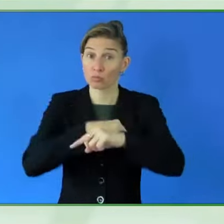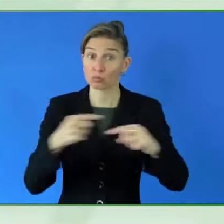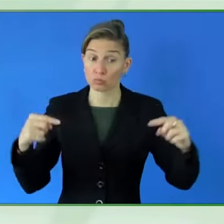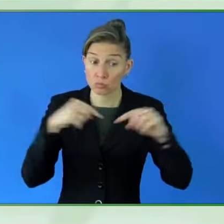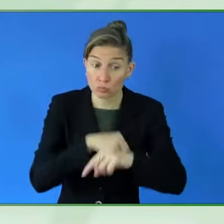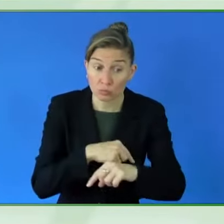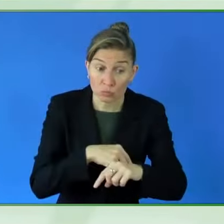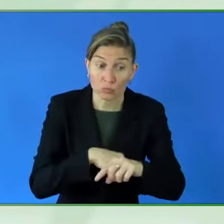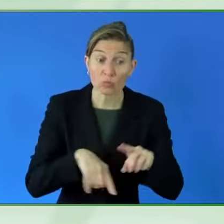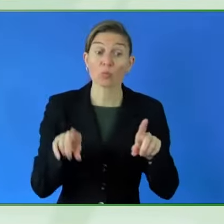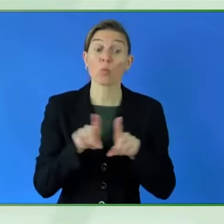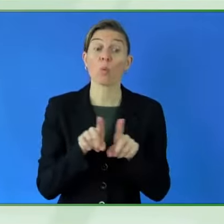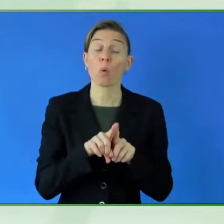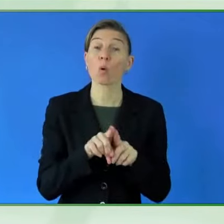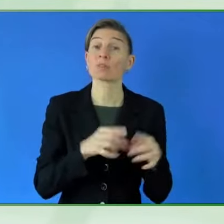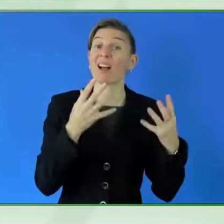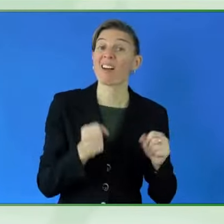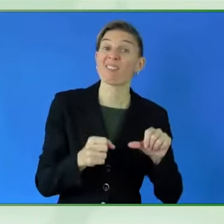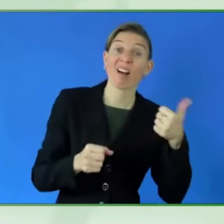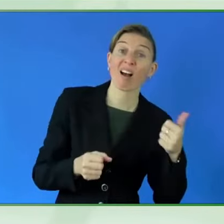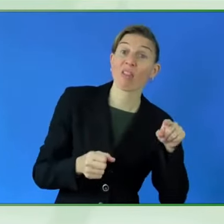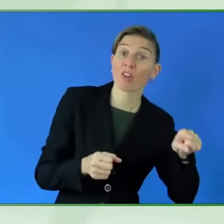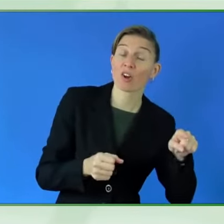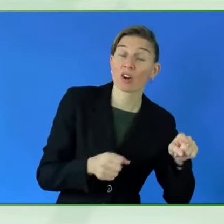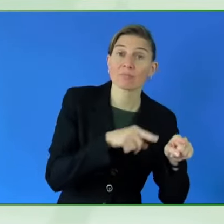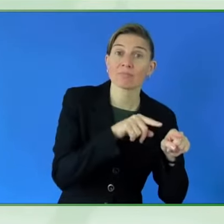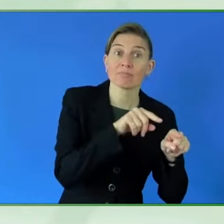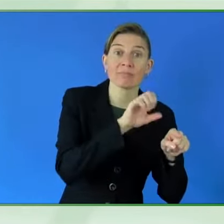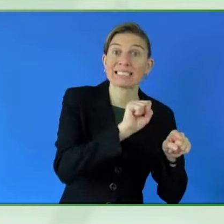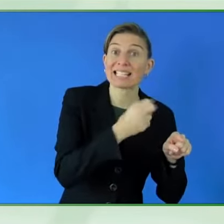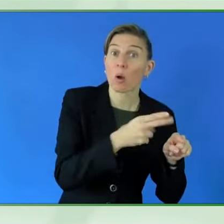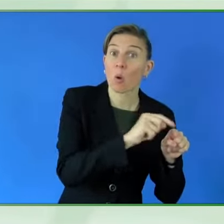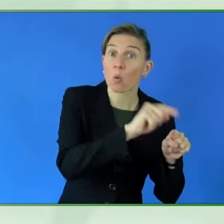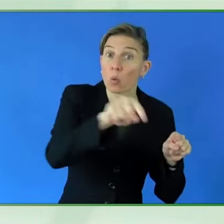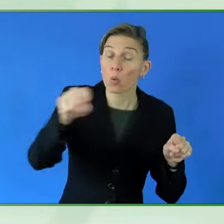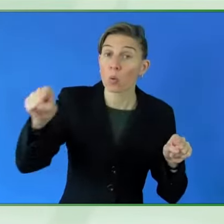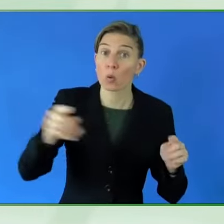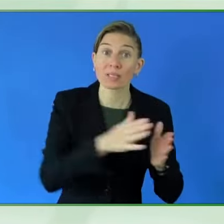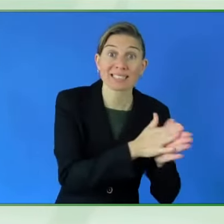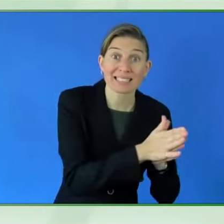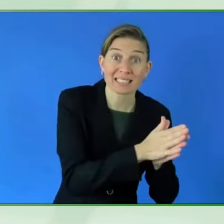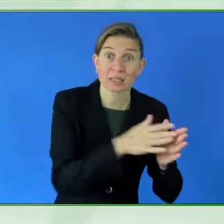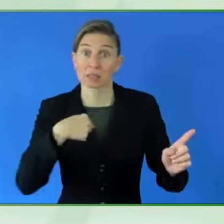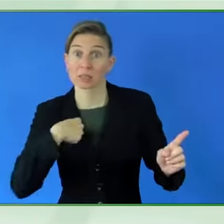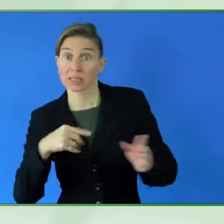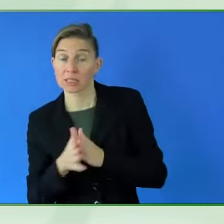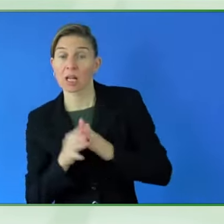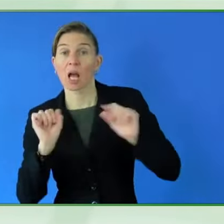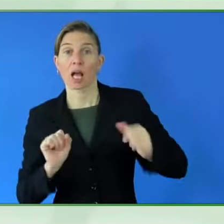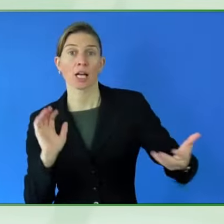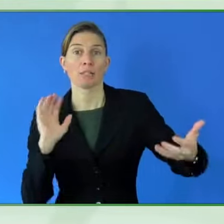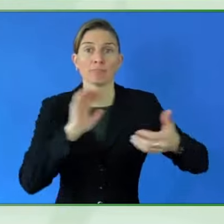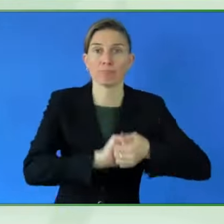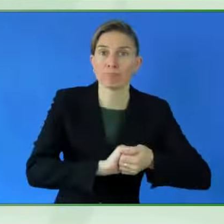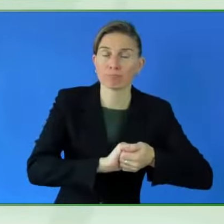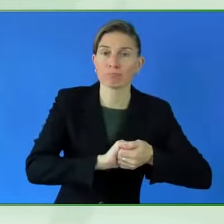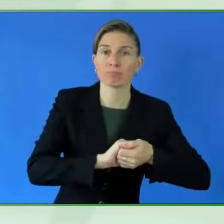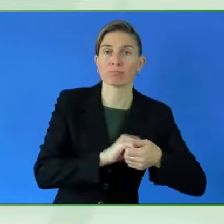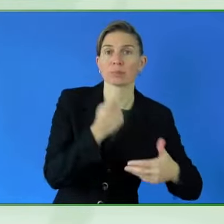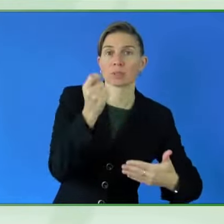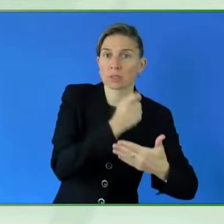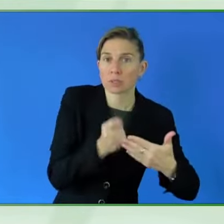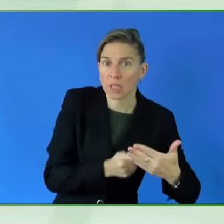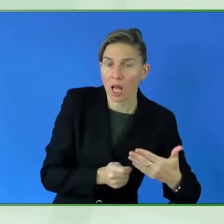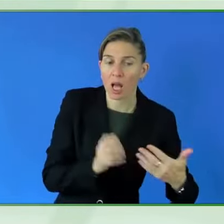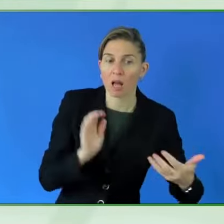by stakeholders. We work in a co-design process, specifically elevating local voices, and we respond